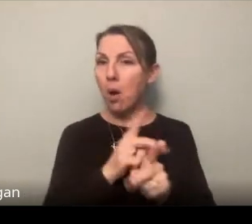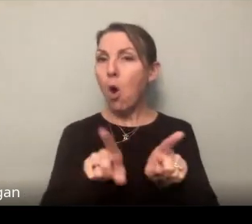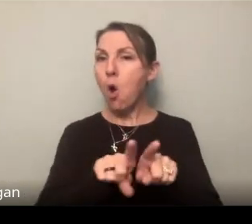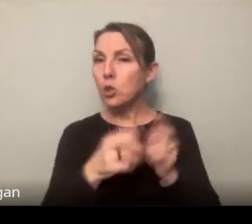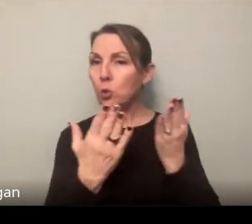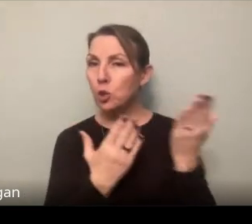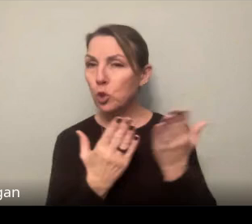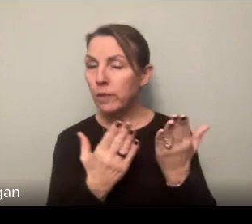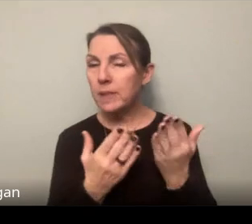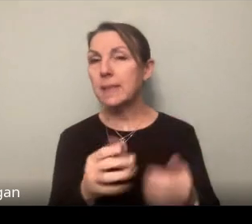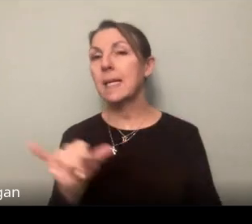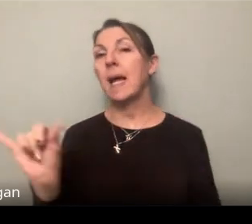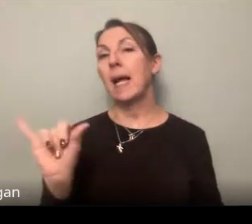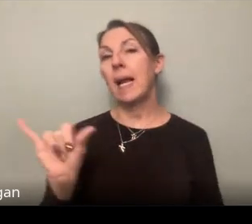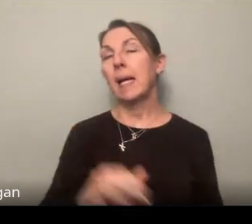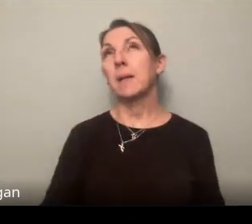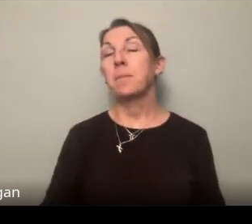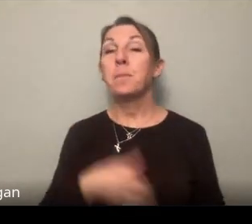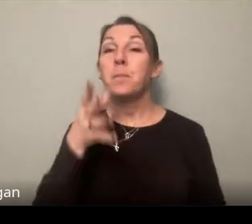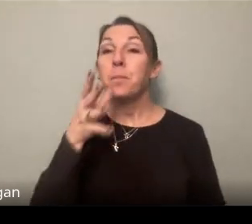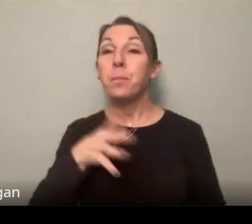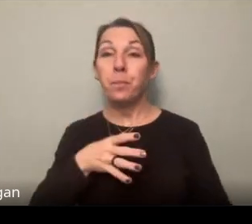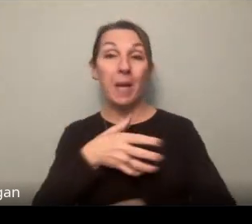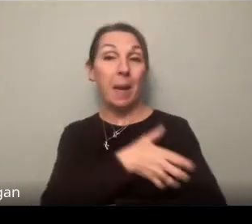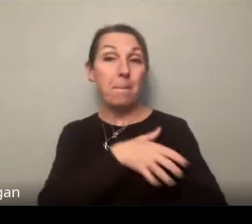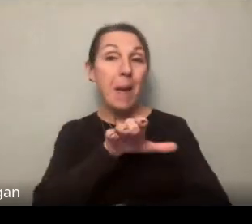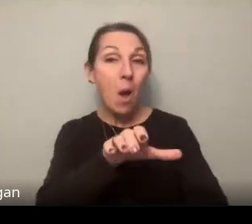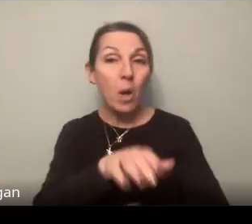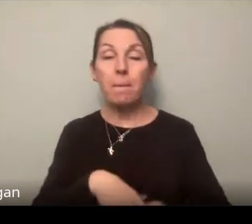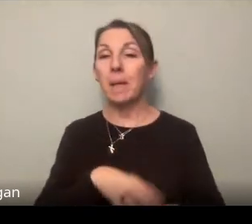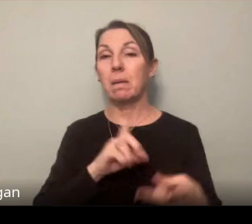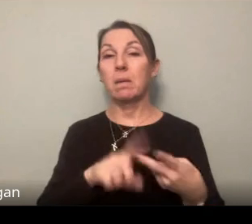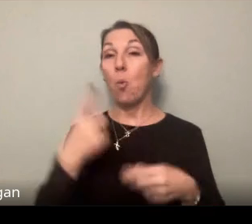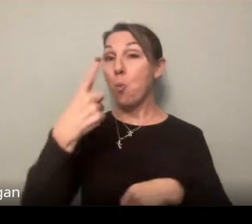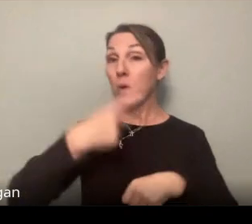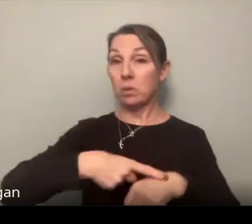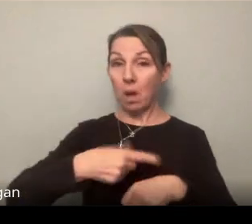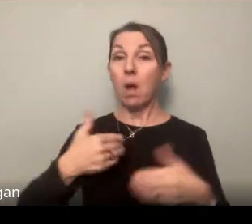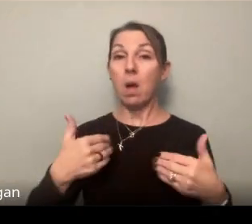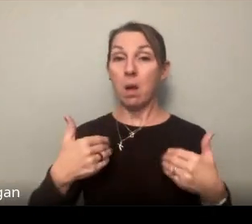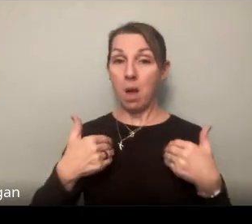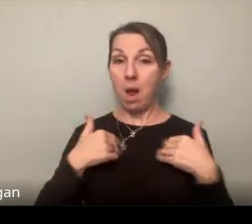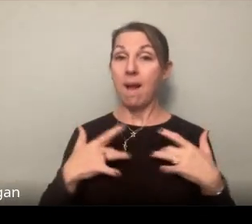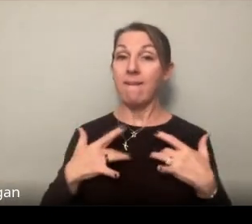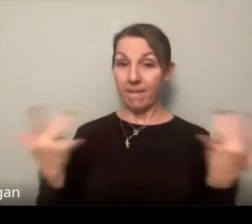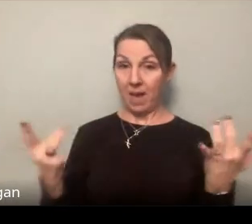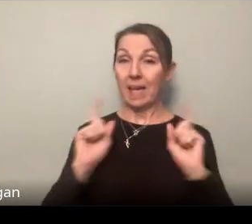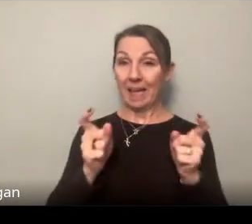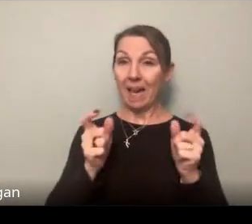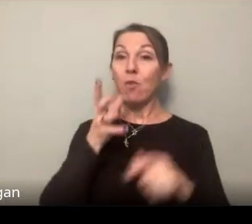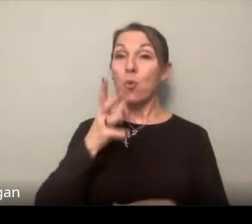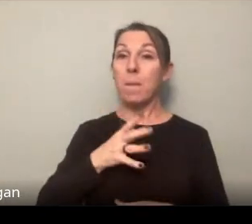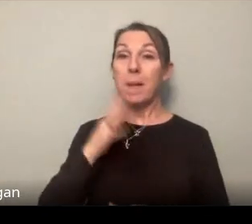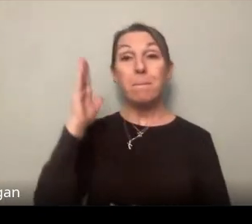service, whether it was like a women's empowerment. Like one time we did an event where we gave all the ladies